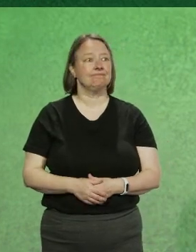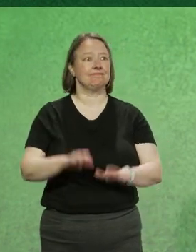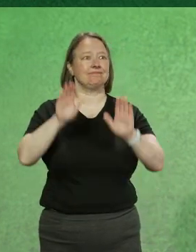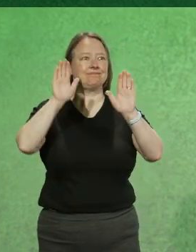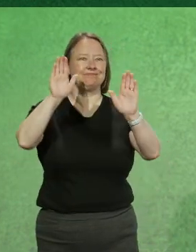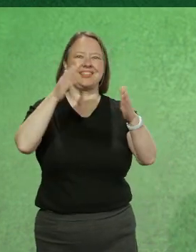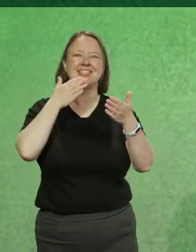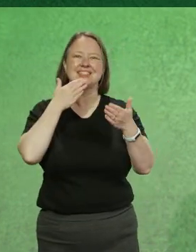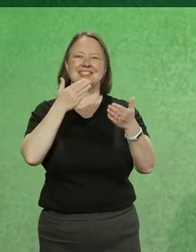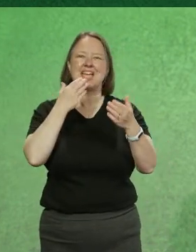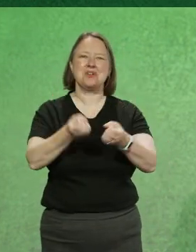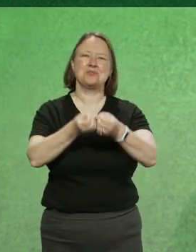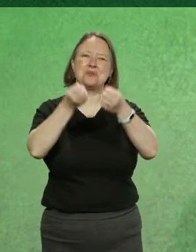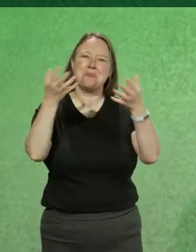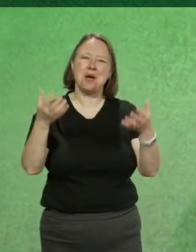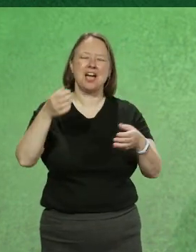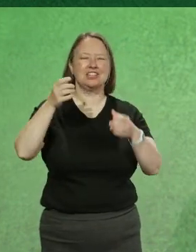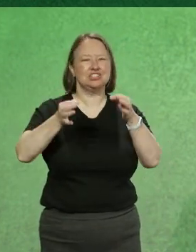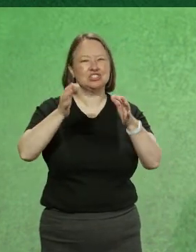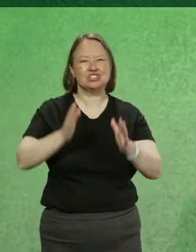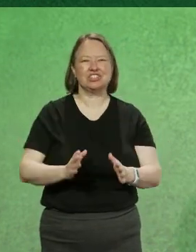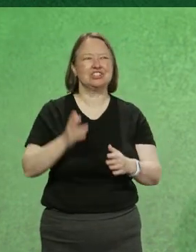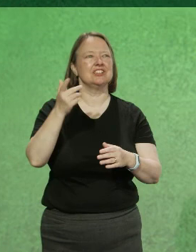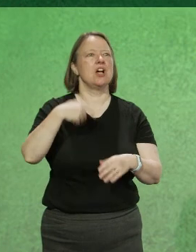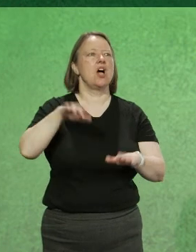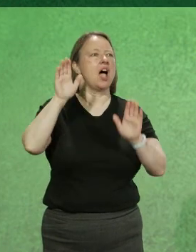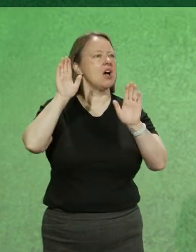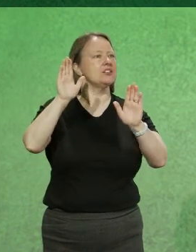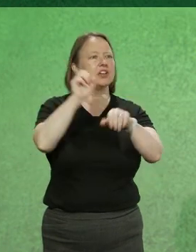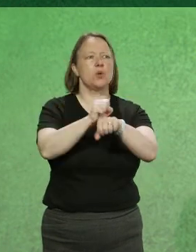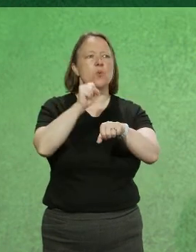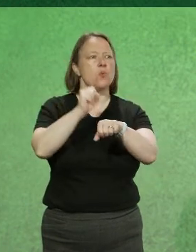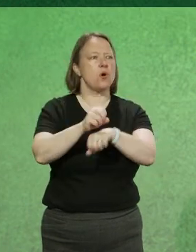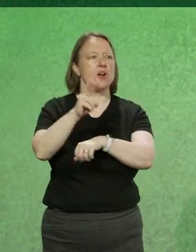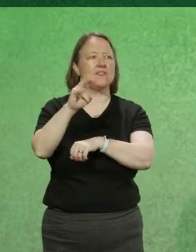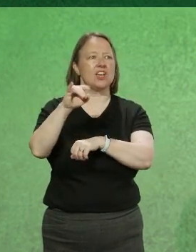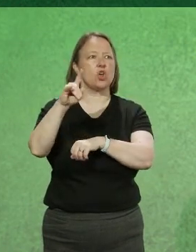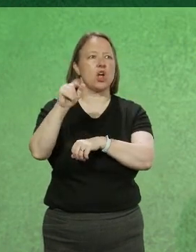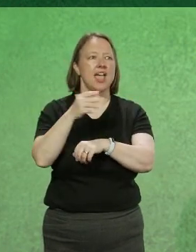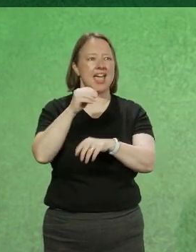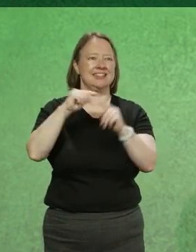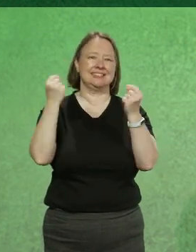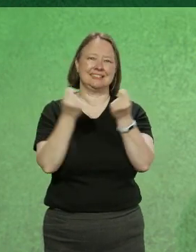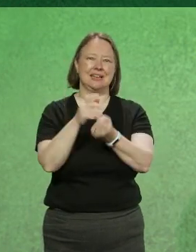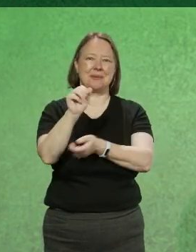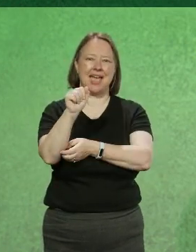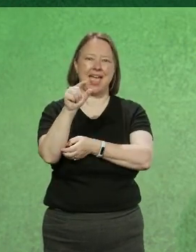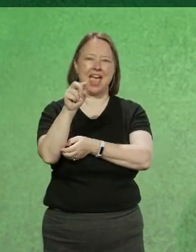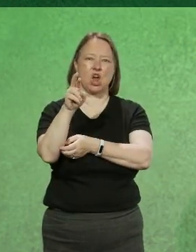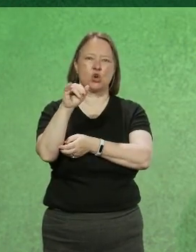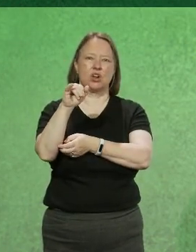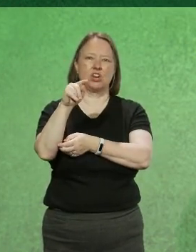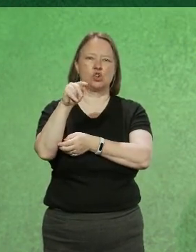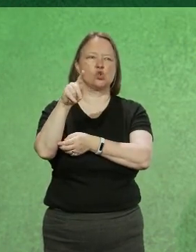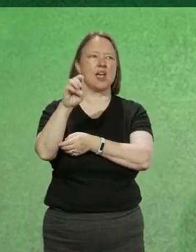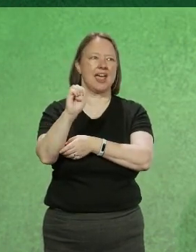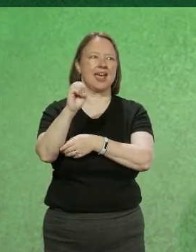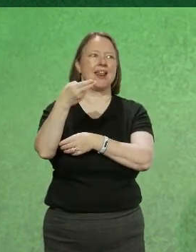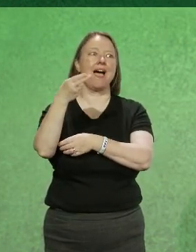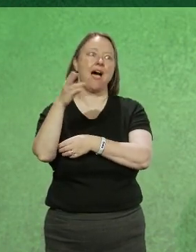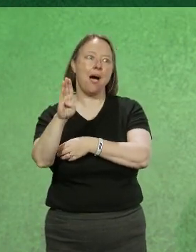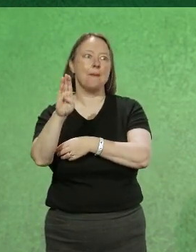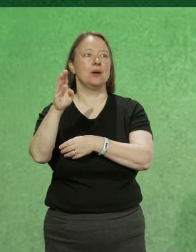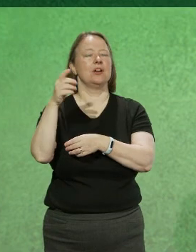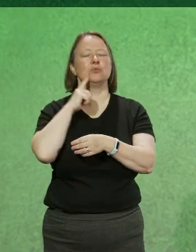Wonderful. Thank you so much, judges. Outstanding work, Victoria and team Agritrade Hub. I was